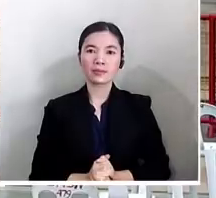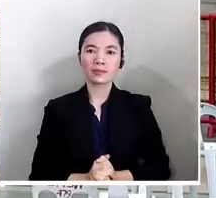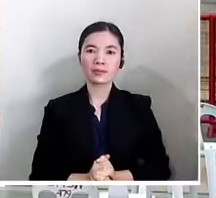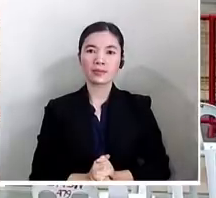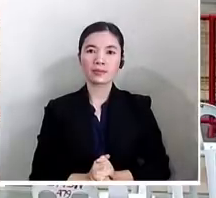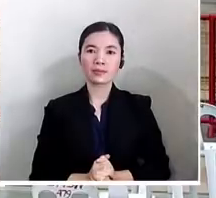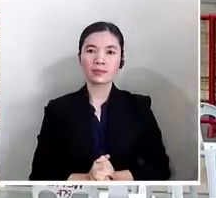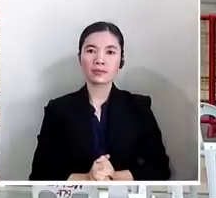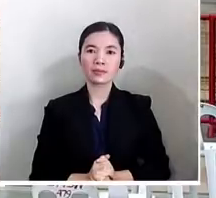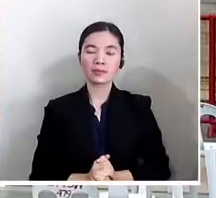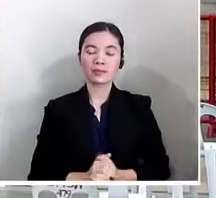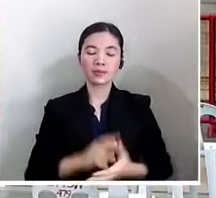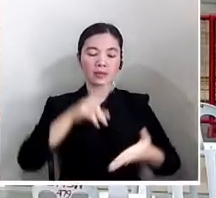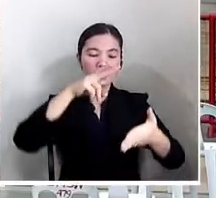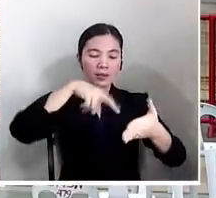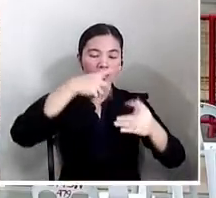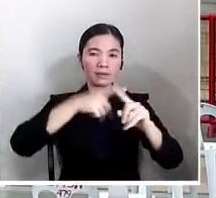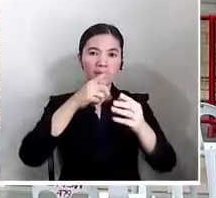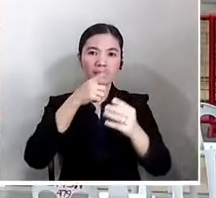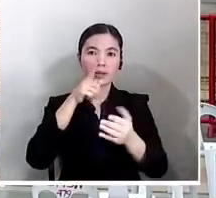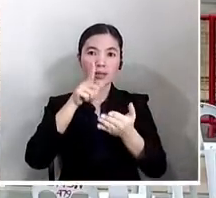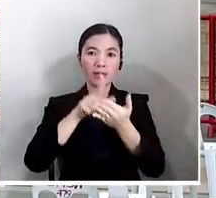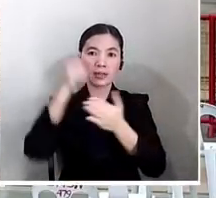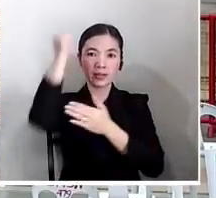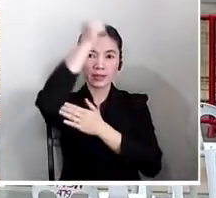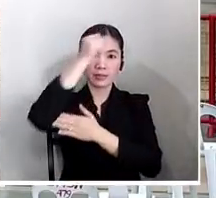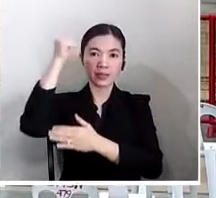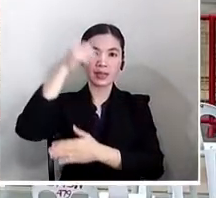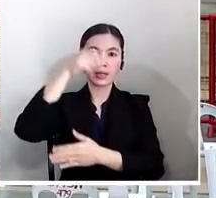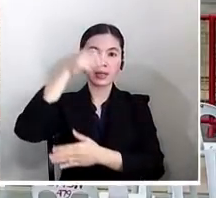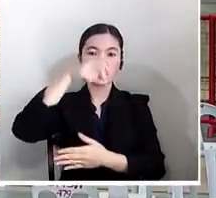A reading from the letter of St. Paul to the Romans.